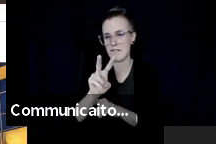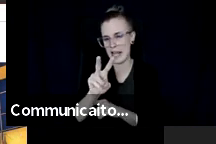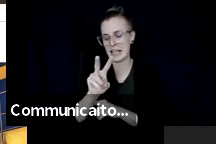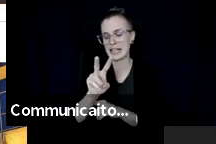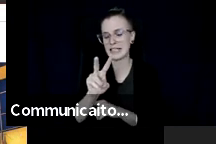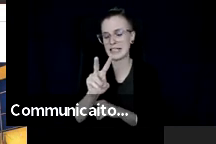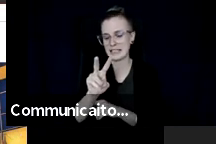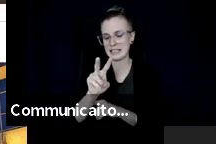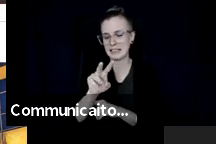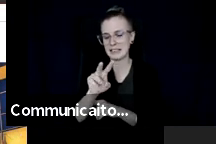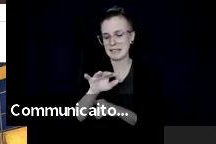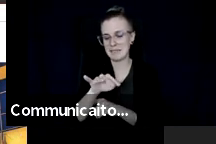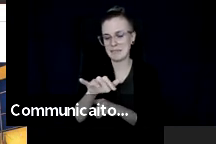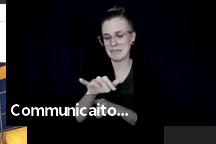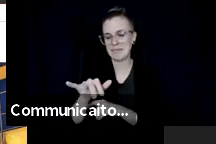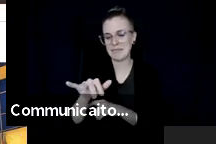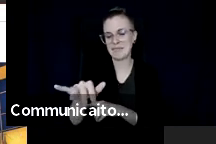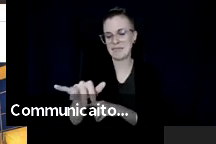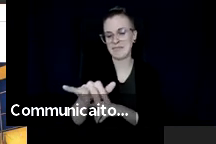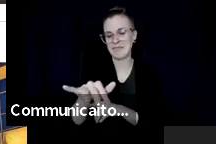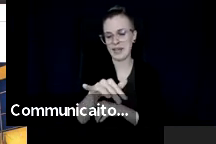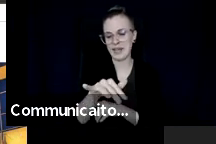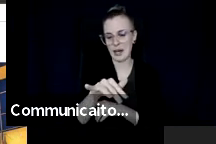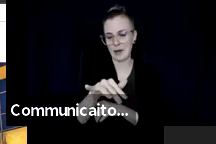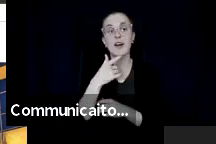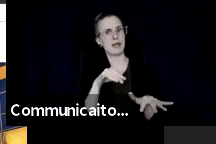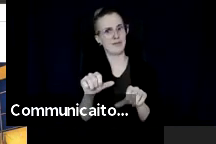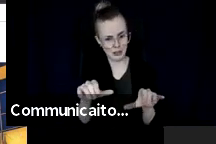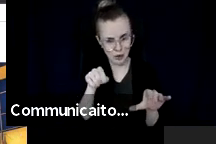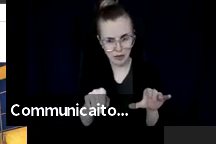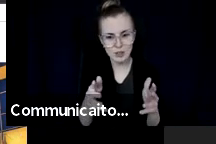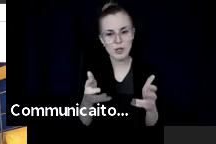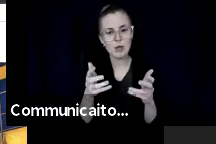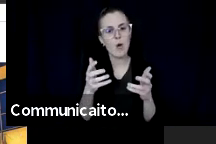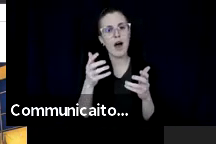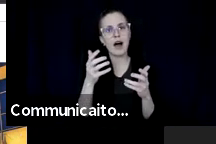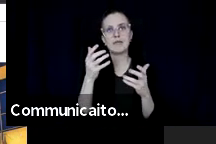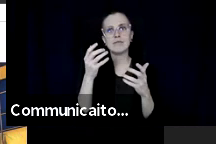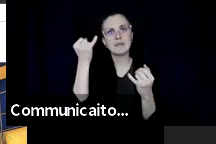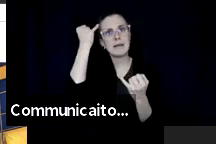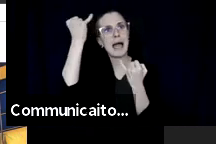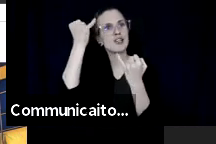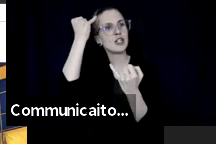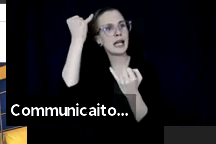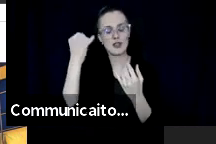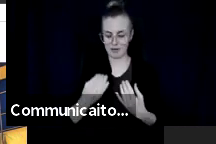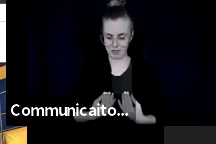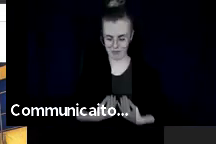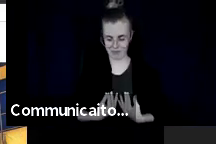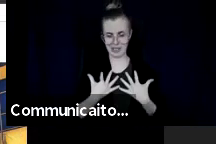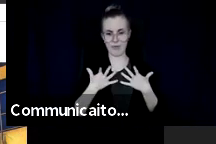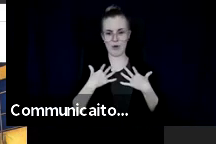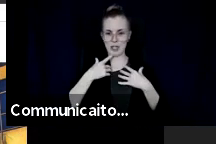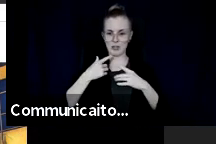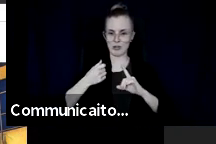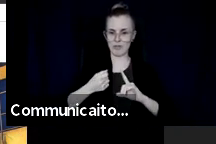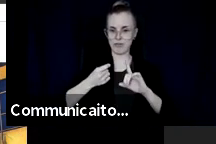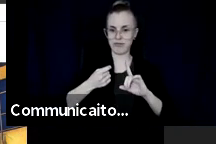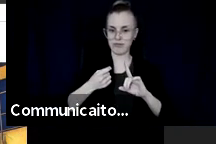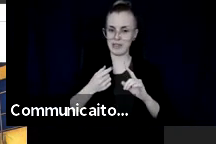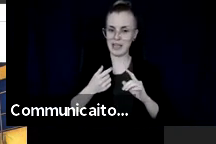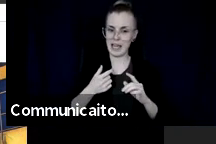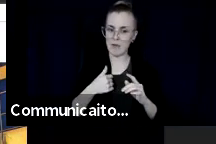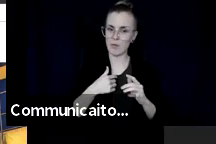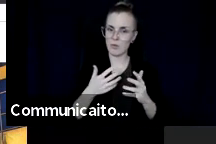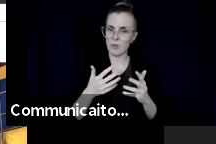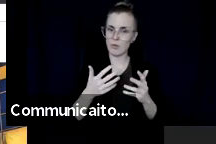imagination across the state. We always believe the taxpayers shouldn't have to pay for the same good idea more than once. And, you know, we'd like to